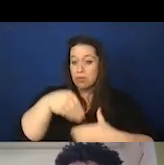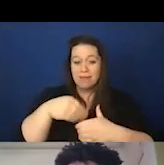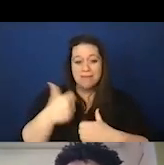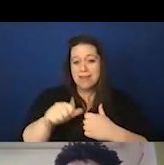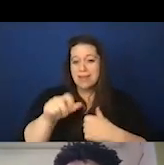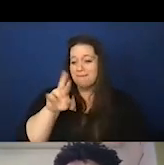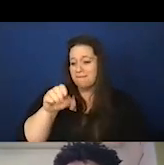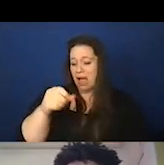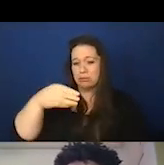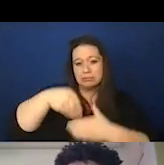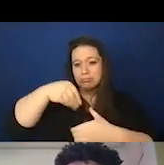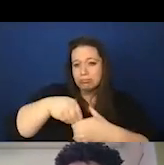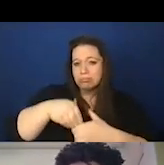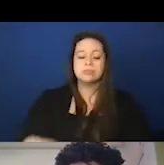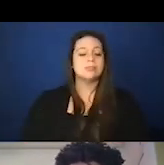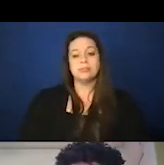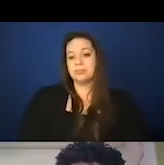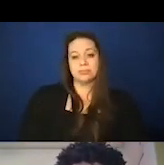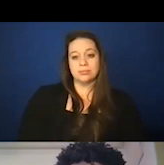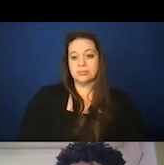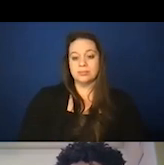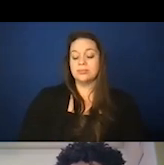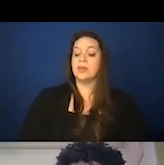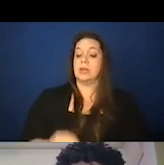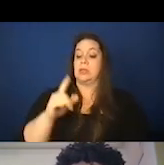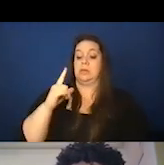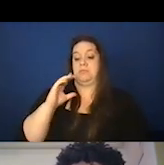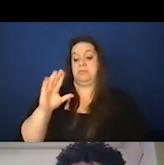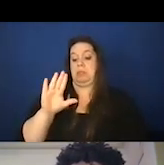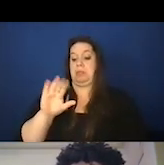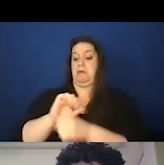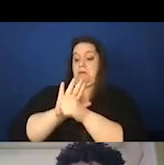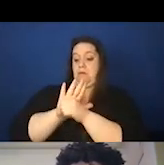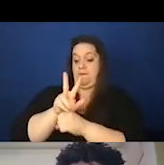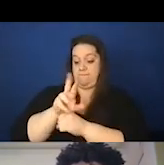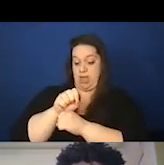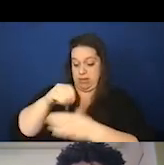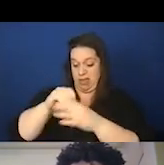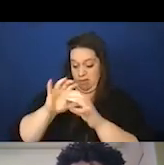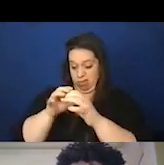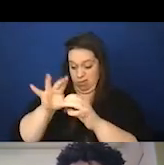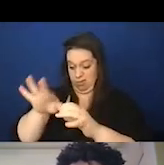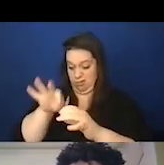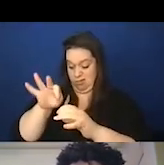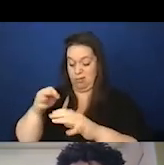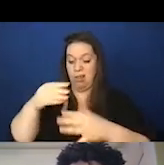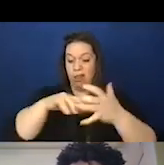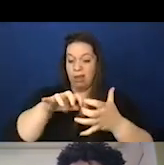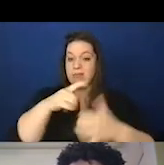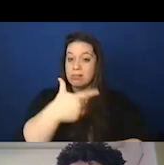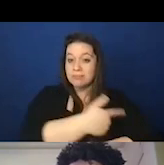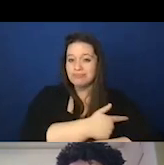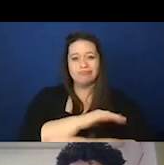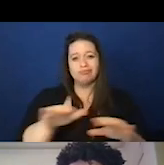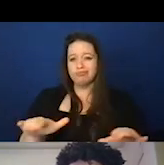particles. I mean, so they're not, we're not taking the actual virus and either taking pieces or deadening it to